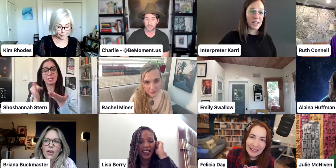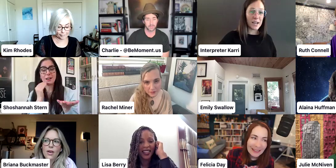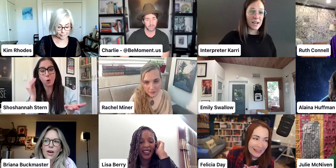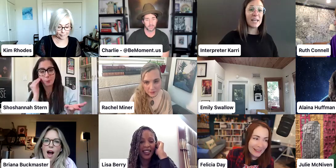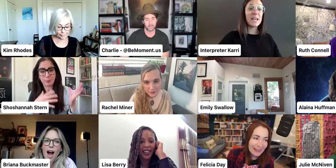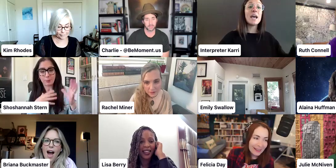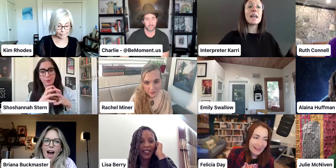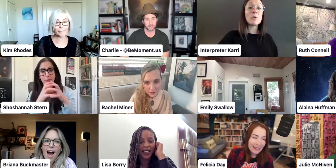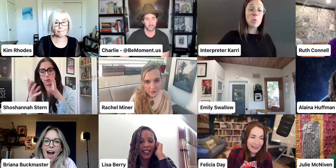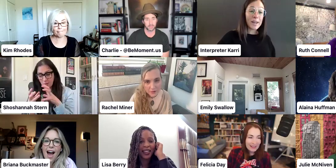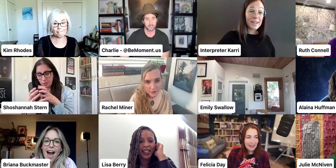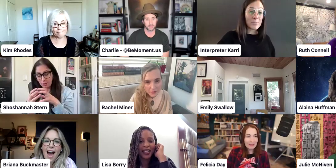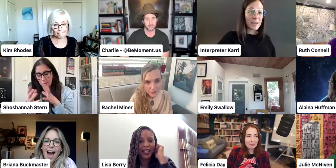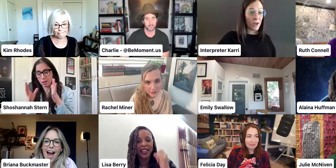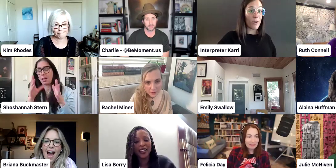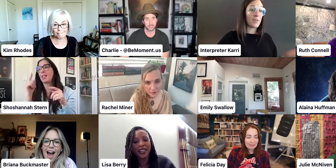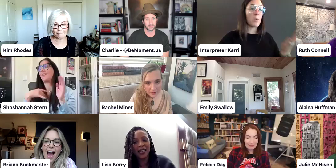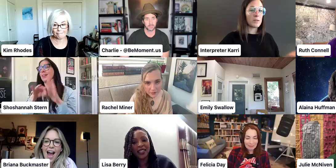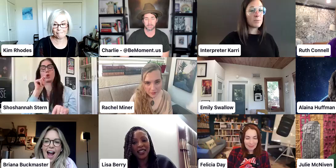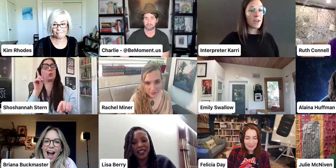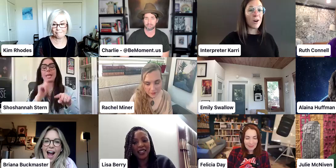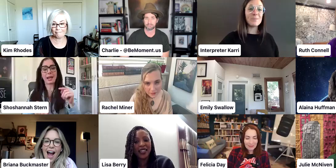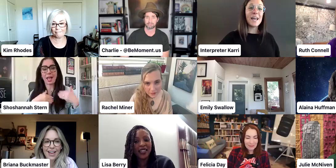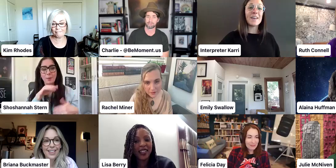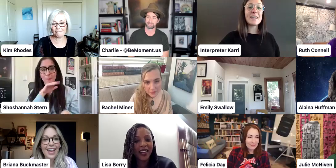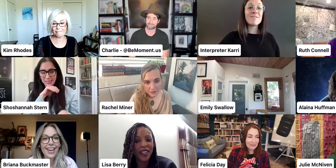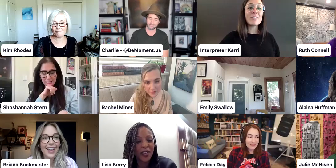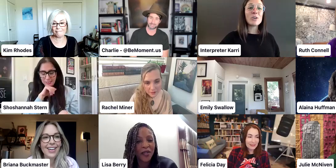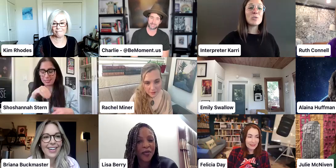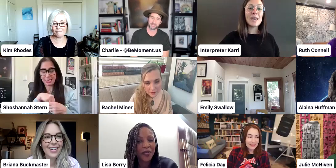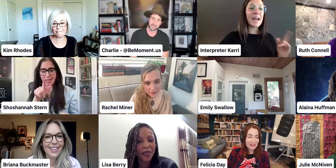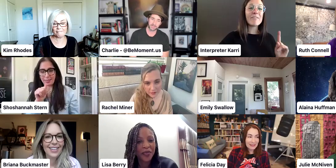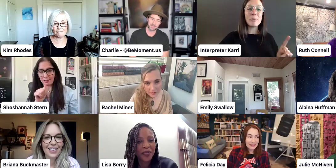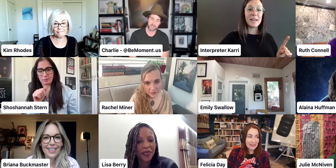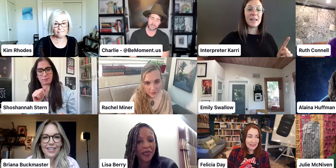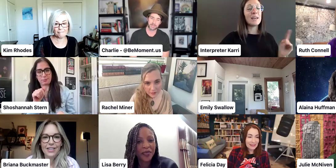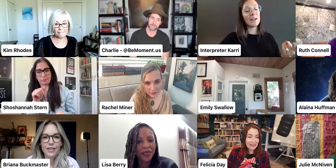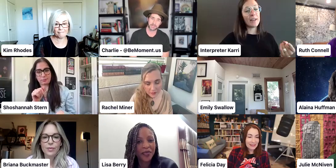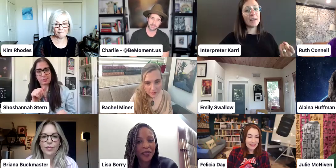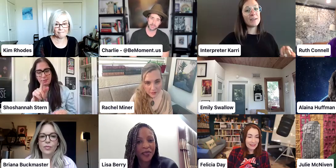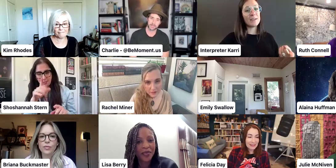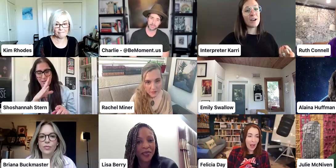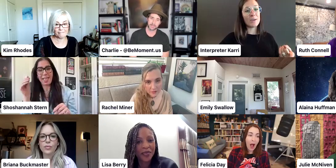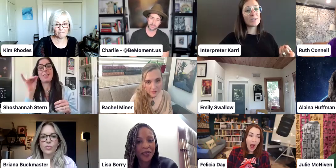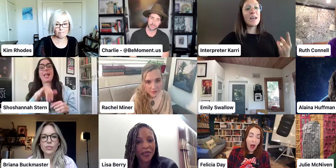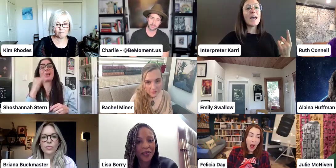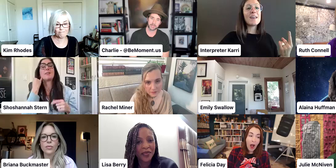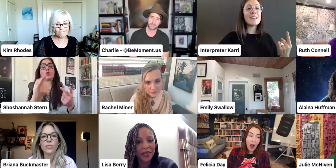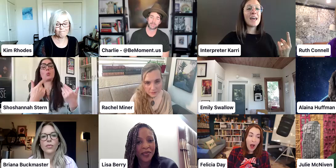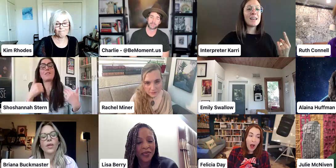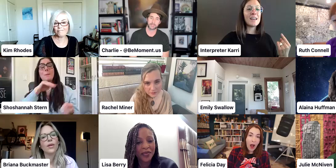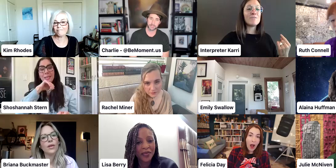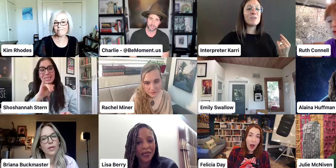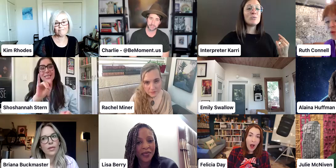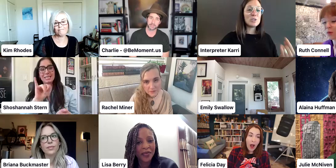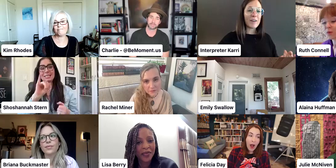very tiny, and I was wanting to bring it home. I wanted to bring it home, and then I found out you can't have a pig in LA in your house. And